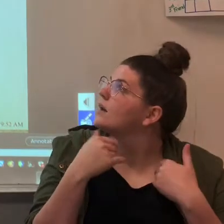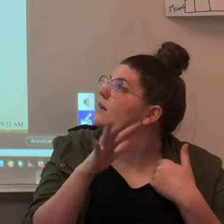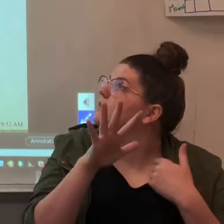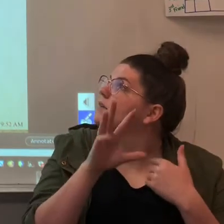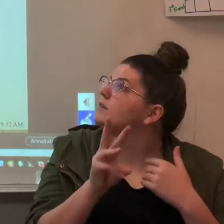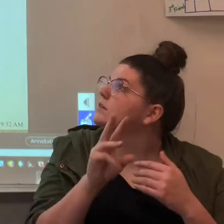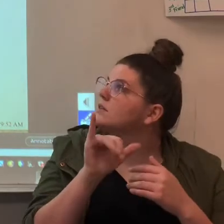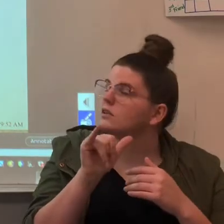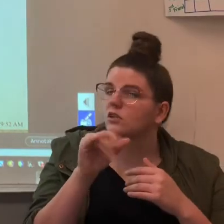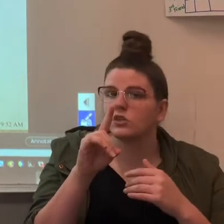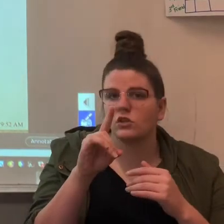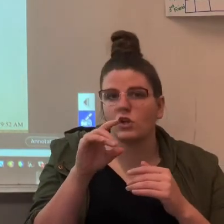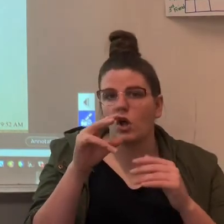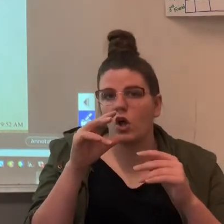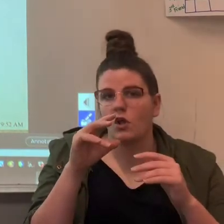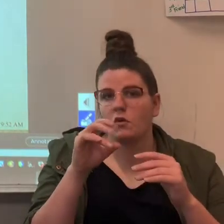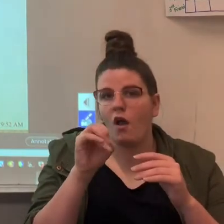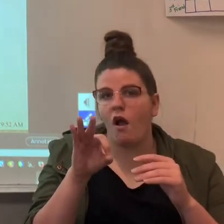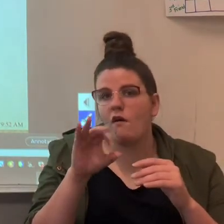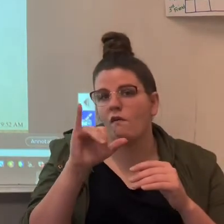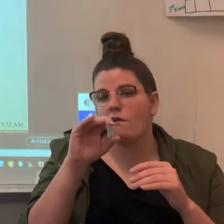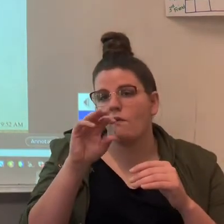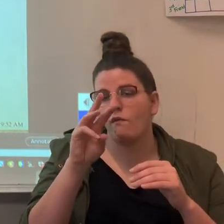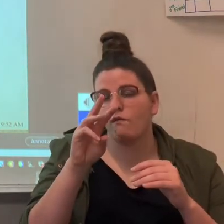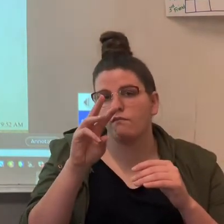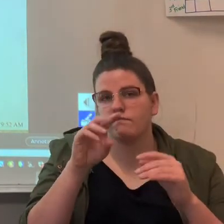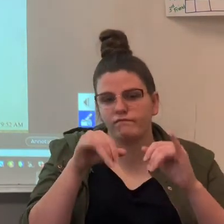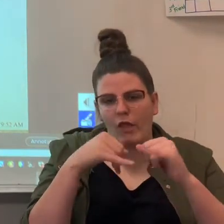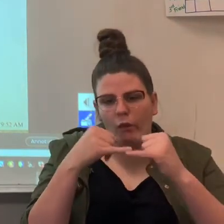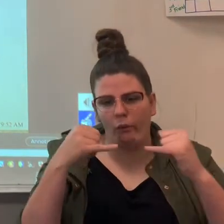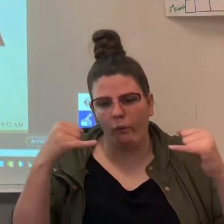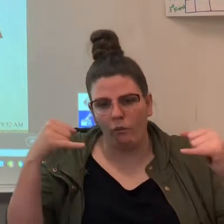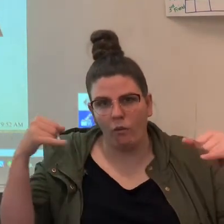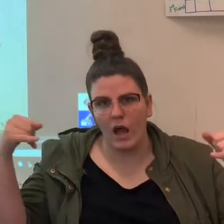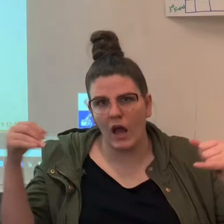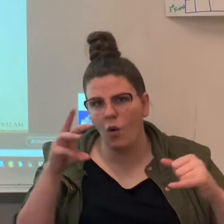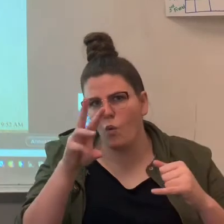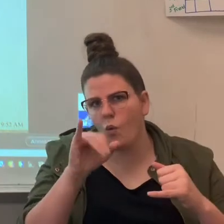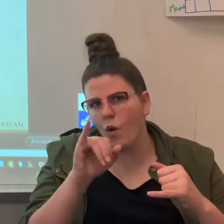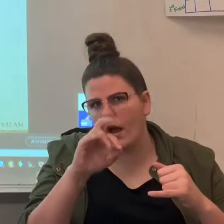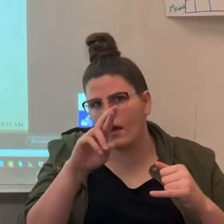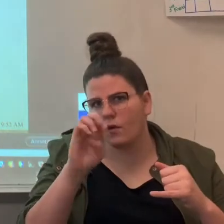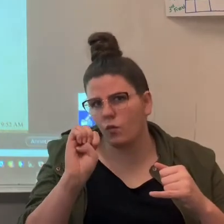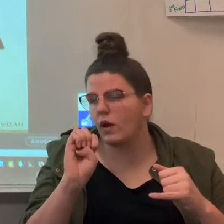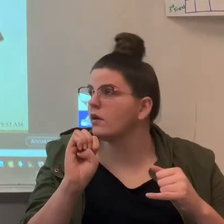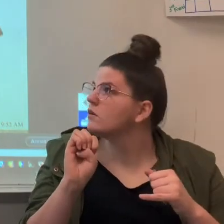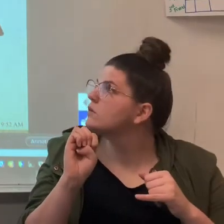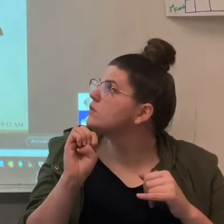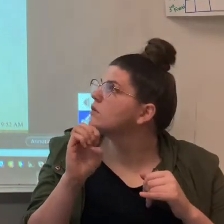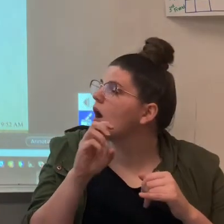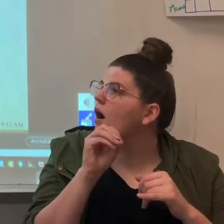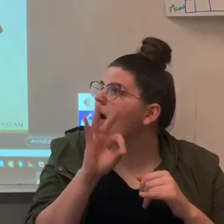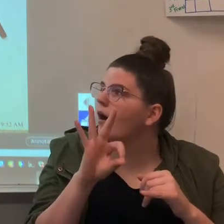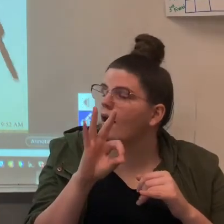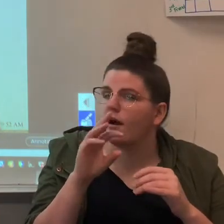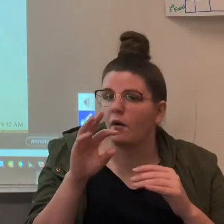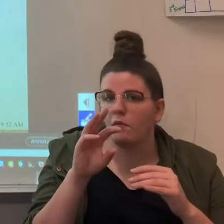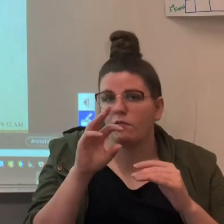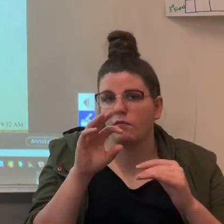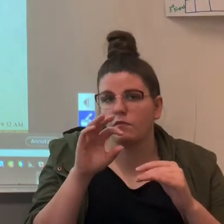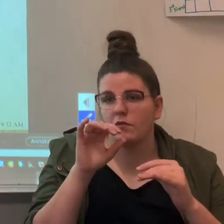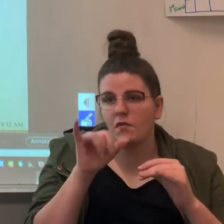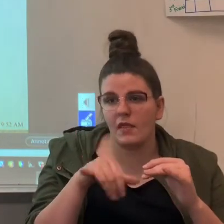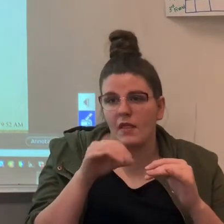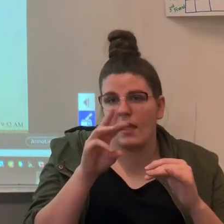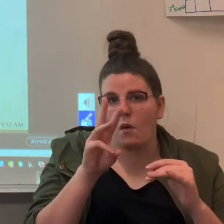once again, it gives us an amount of yards for the wire. And of the wire, he uses this 2/3. So